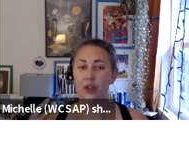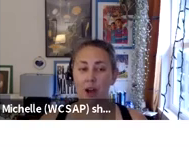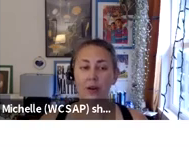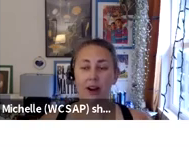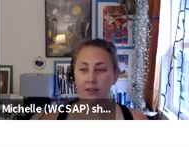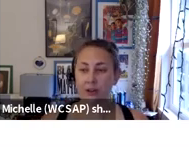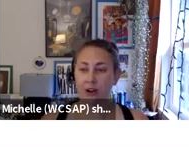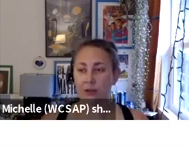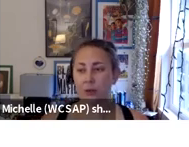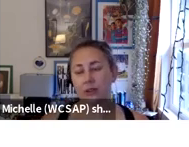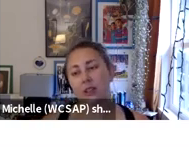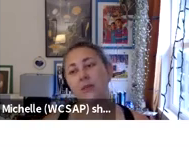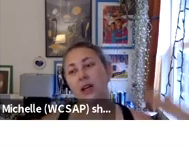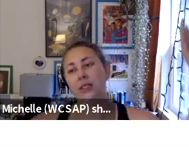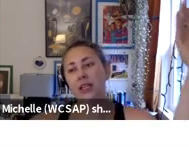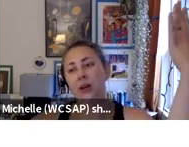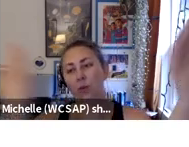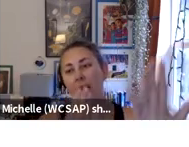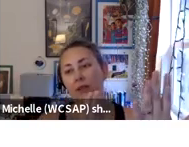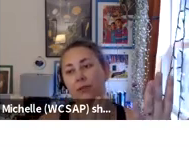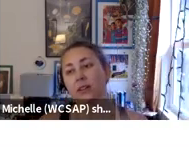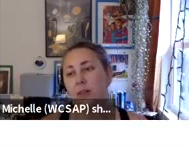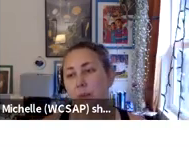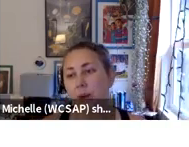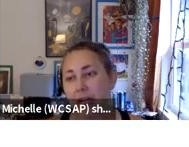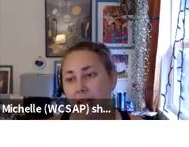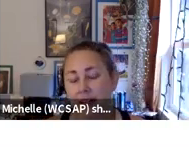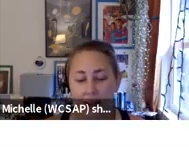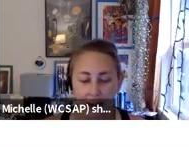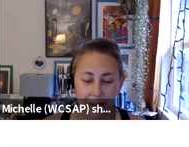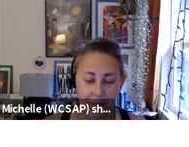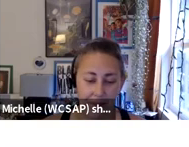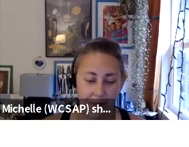kind of move the trauma around and feel comfortable. Sometimes sitting right in front of somebody